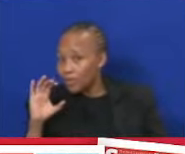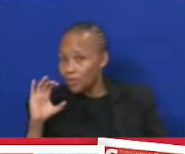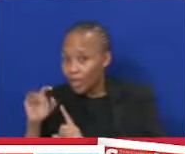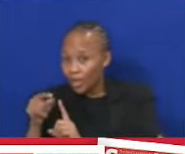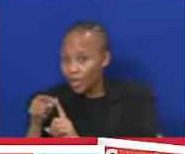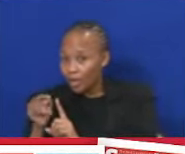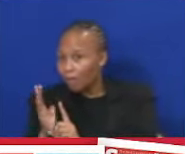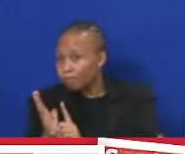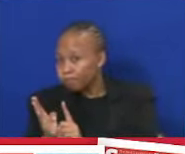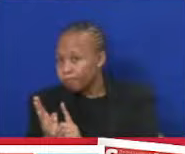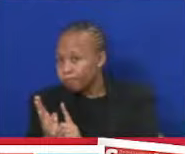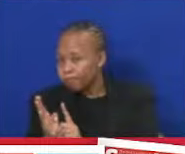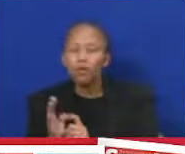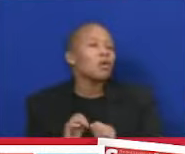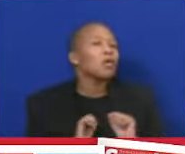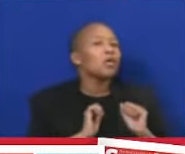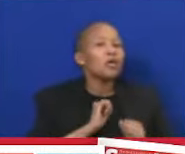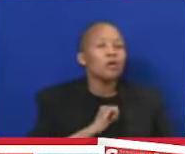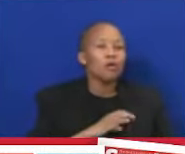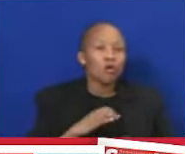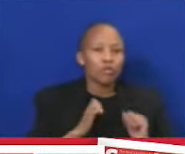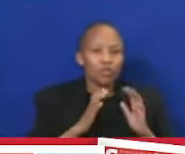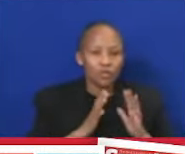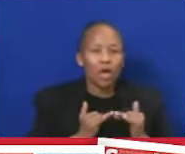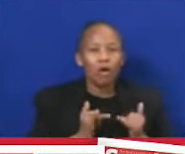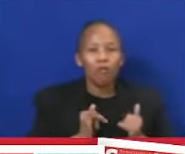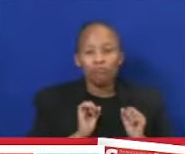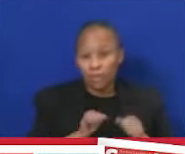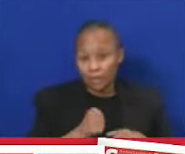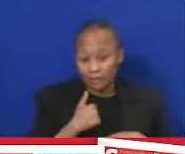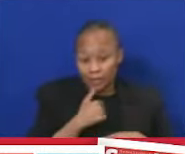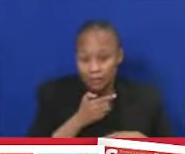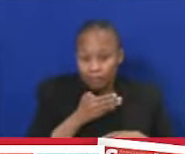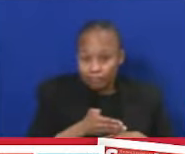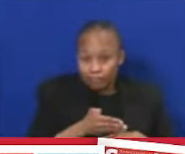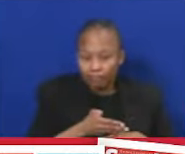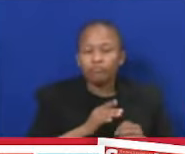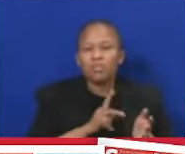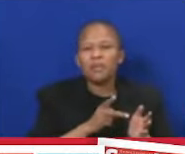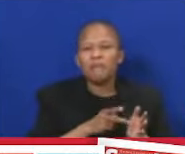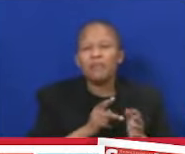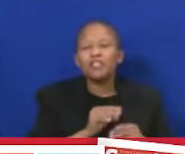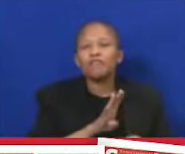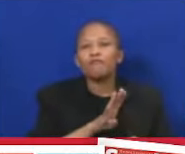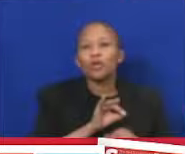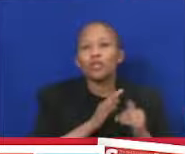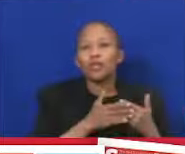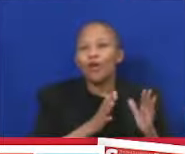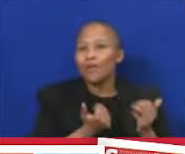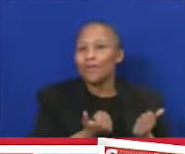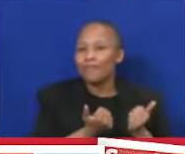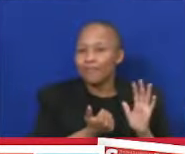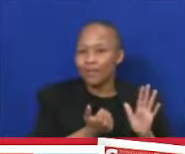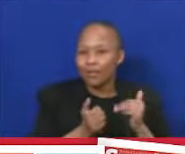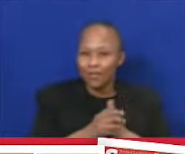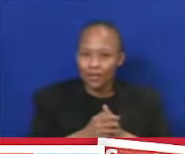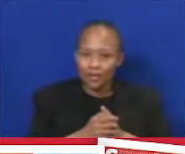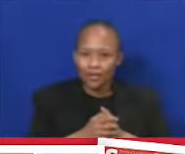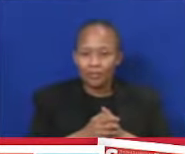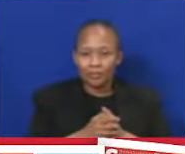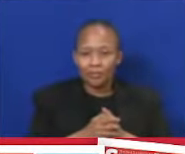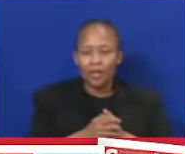Commissioners, I'm at page 40 of the affidavit. Thank you. At the foot of page 40, please confirm